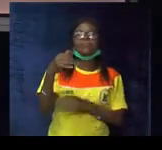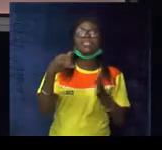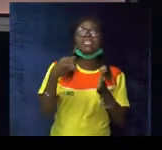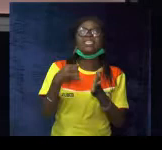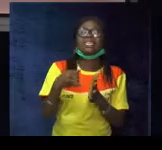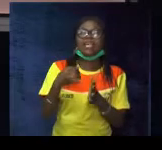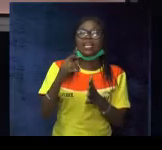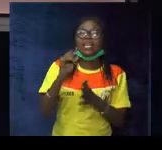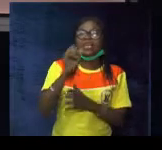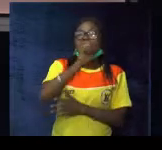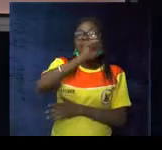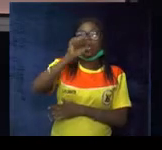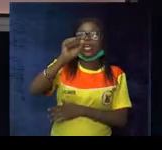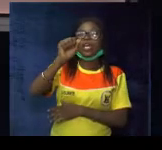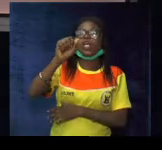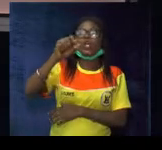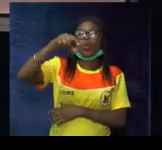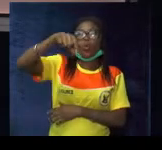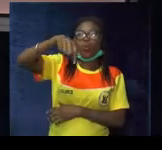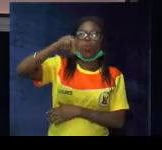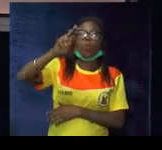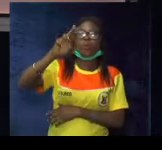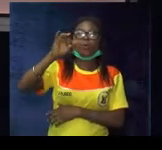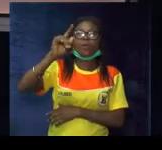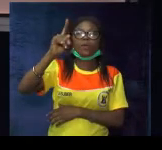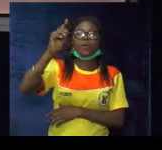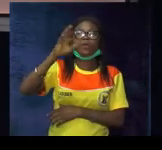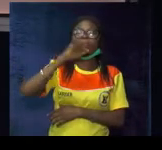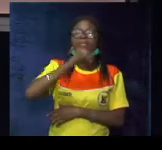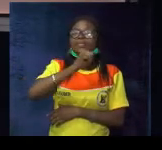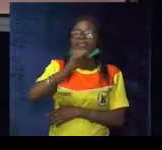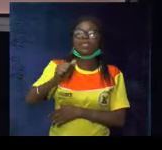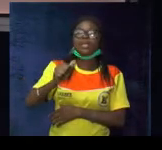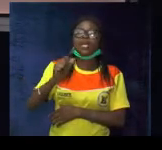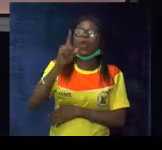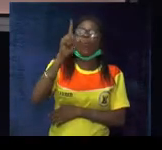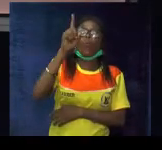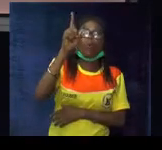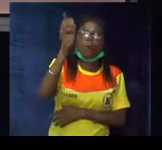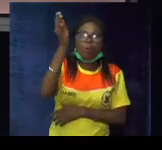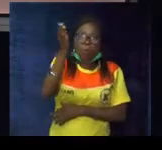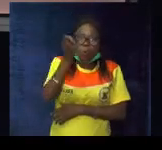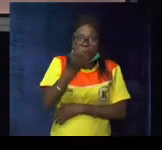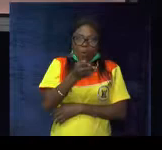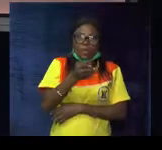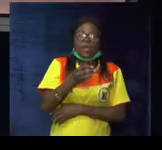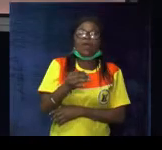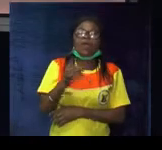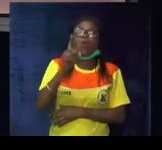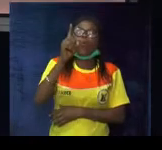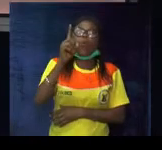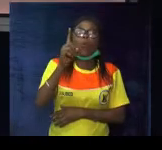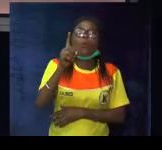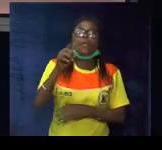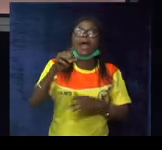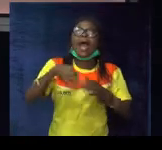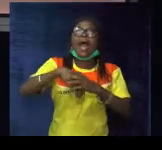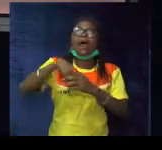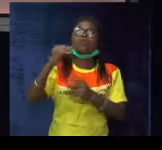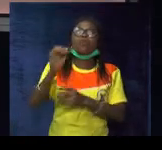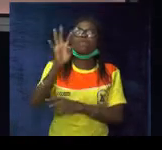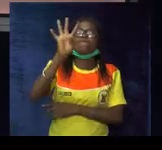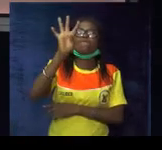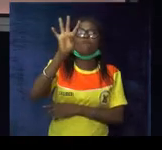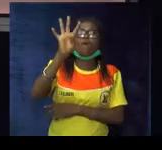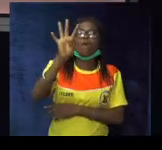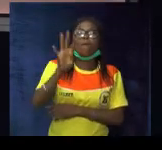A quadrant is 1/4 of a circle. Right? It's 1 out of 4 parts, like I've shown you earlier. So you can see 1 out of 4 parts. So if I